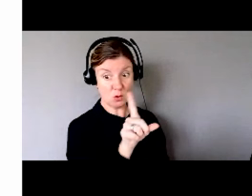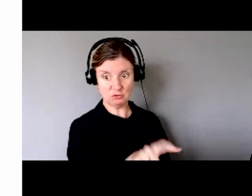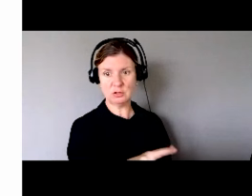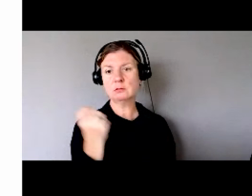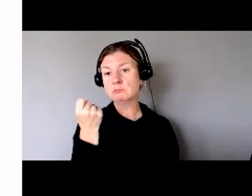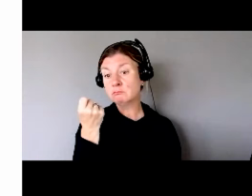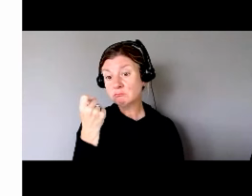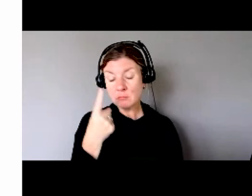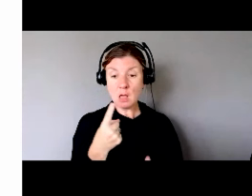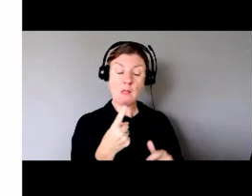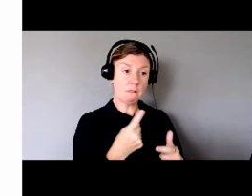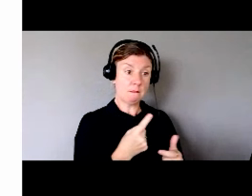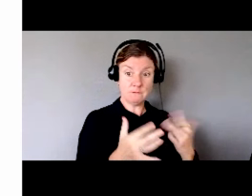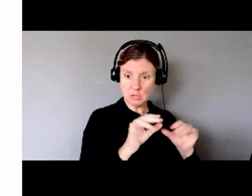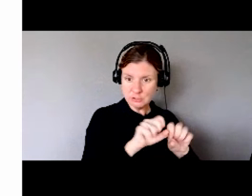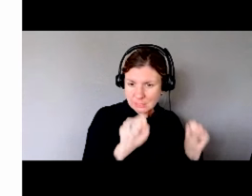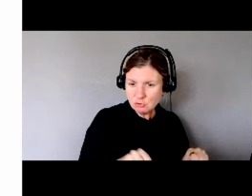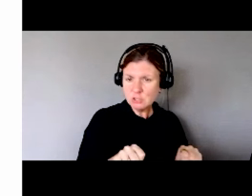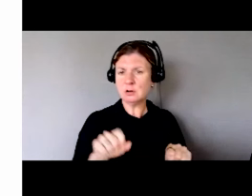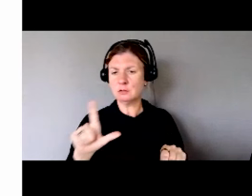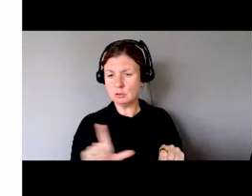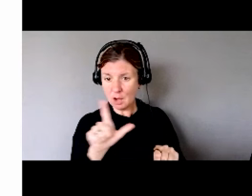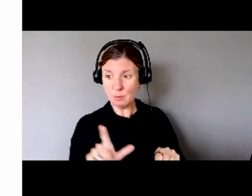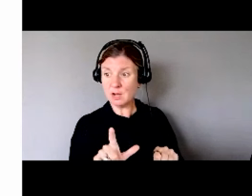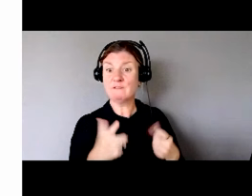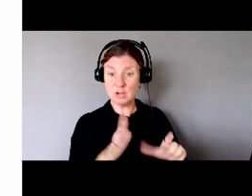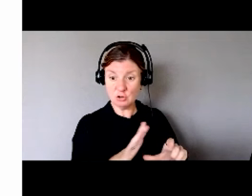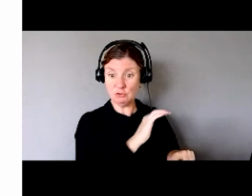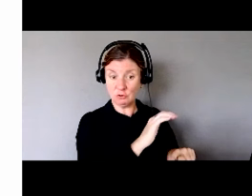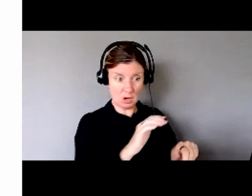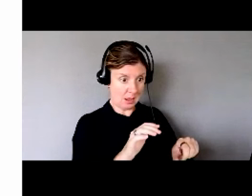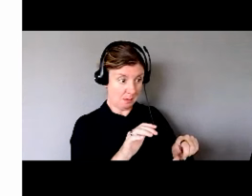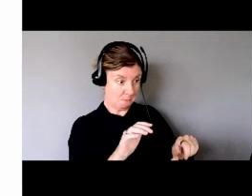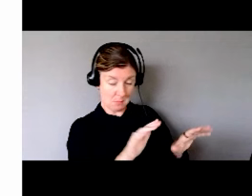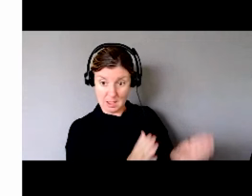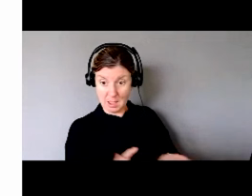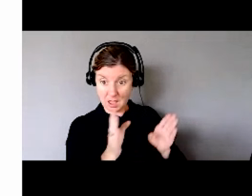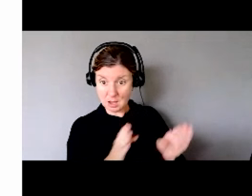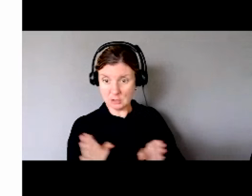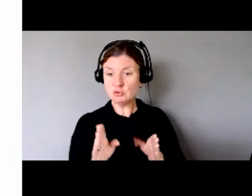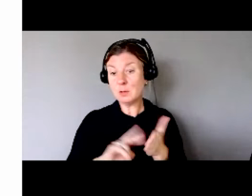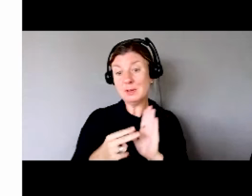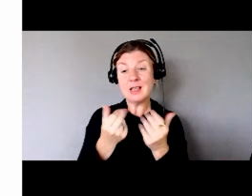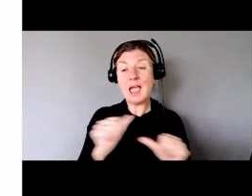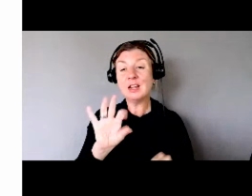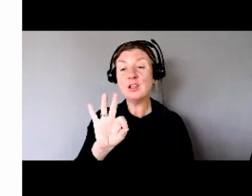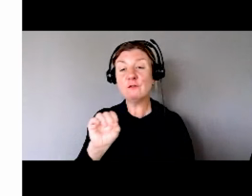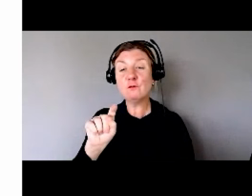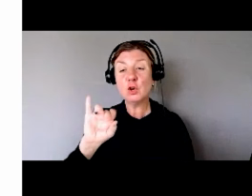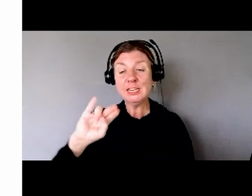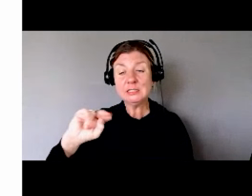has already been completed, artists should plan for any footings to come out of their budget. However, we will look